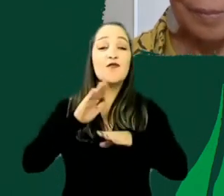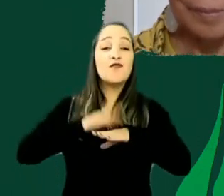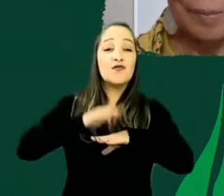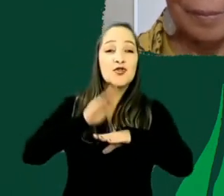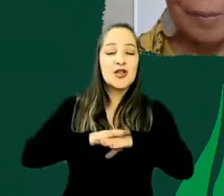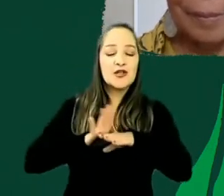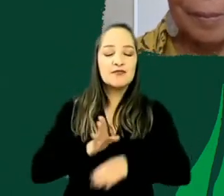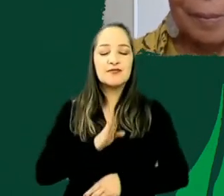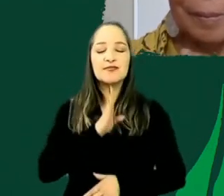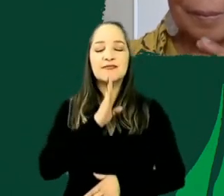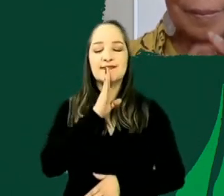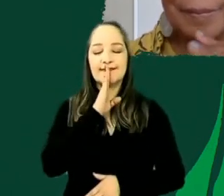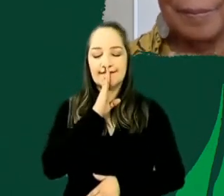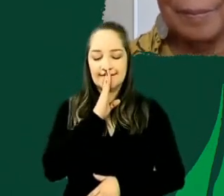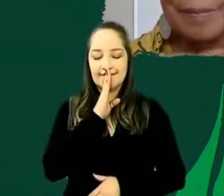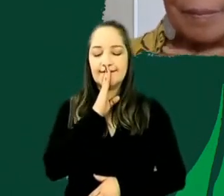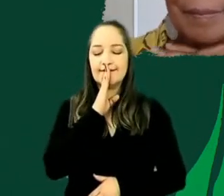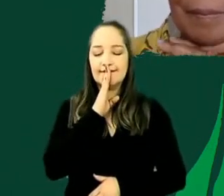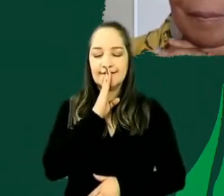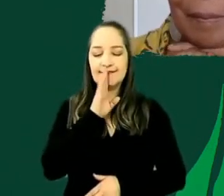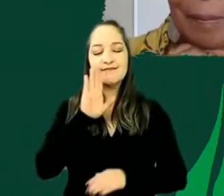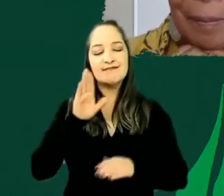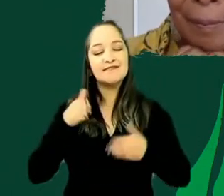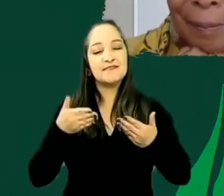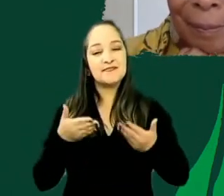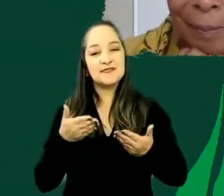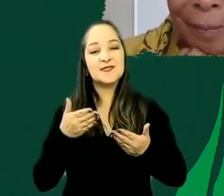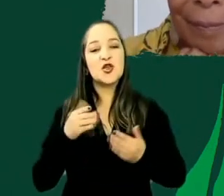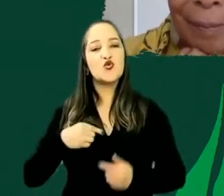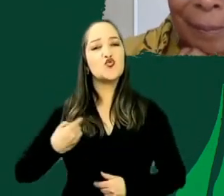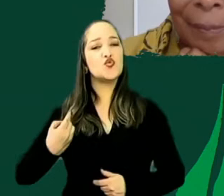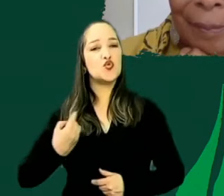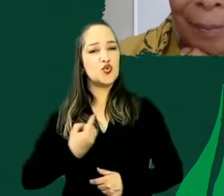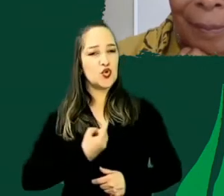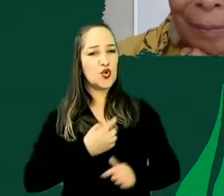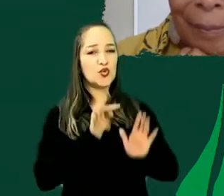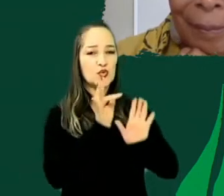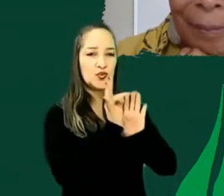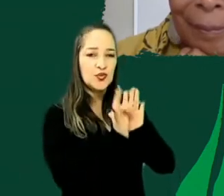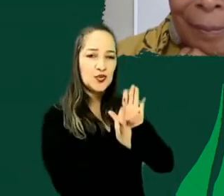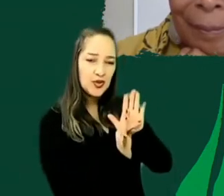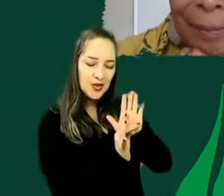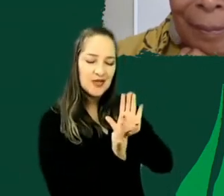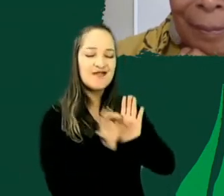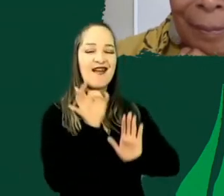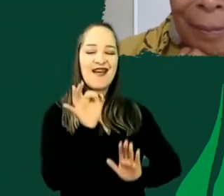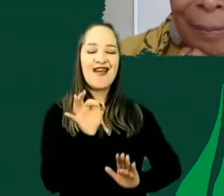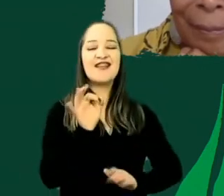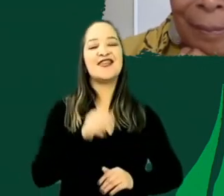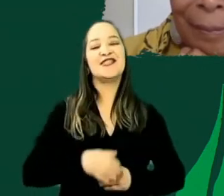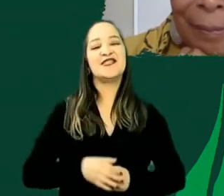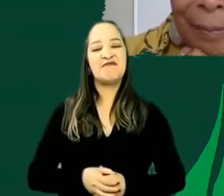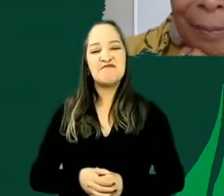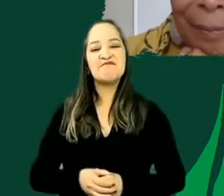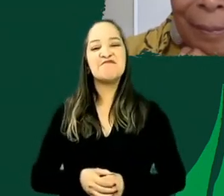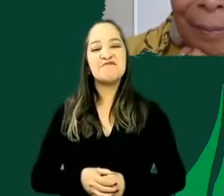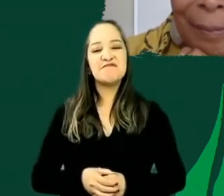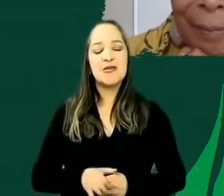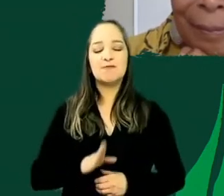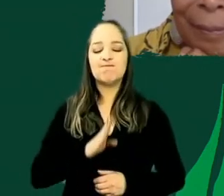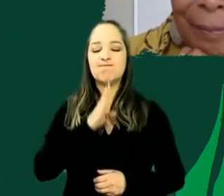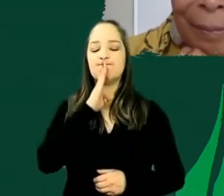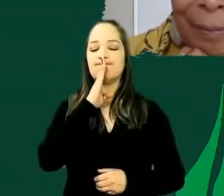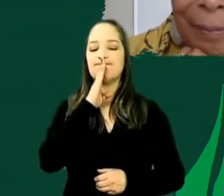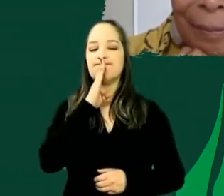were fulfilled in silence. So I think that our writing is exactly this. We take